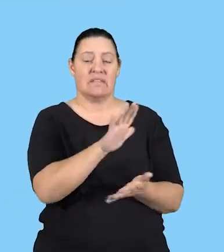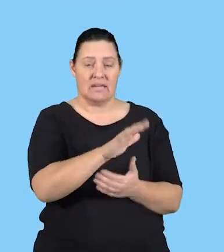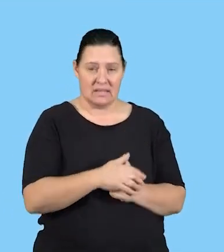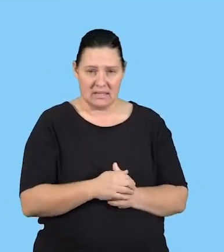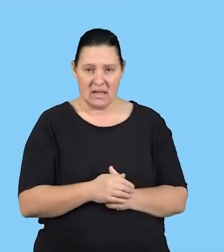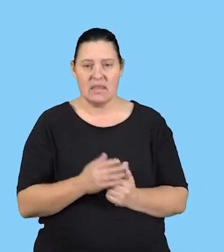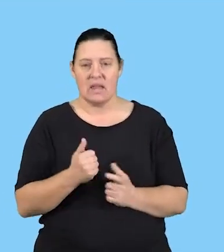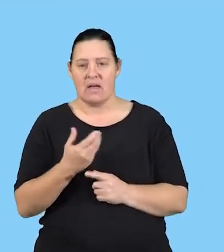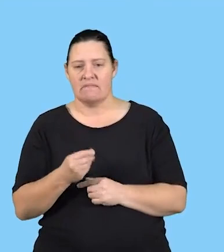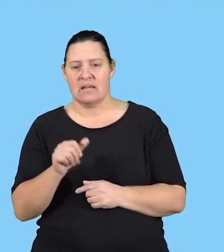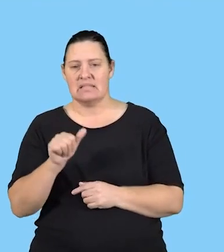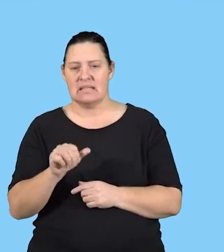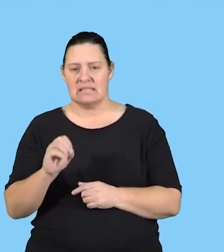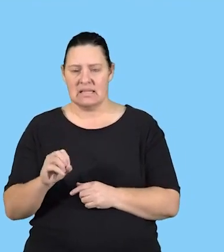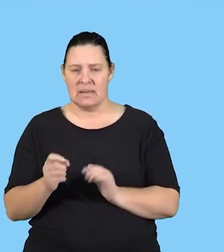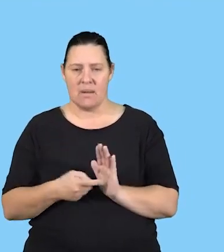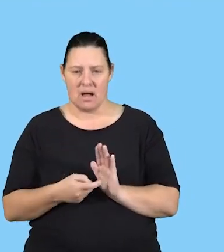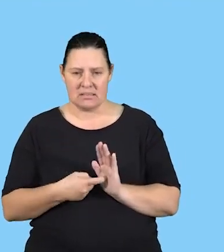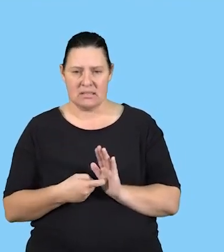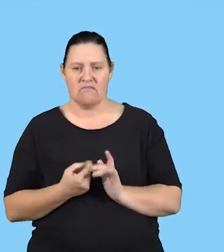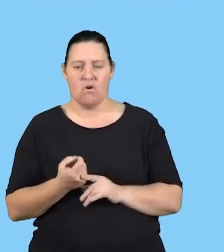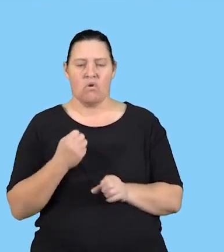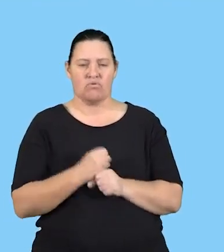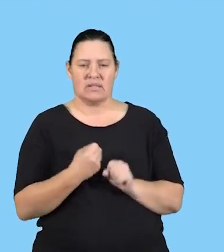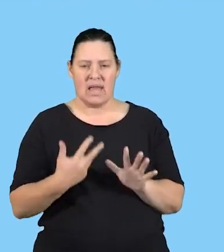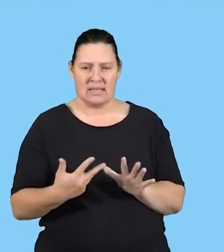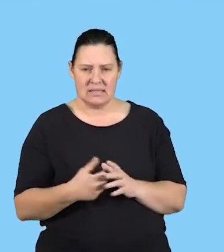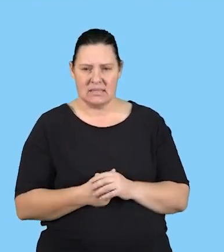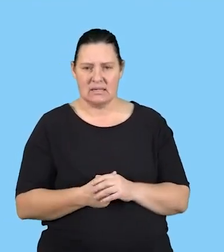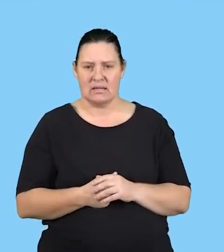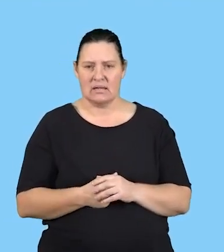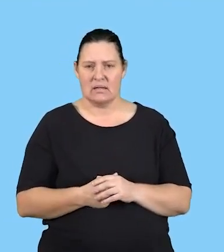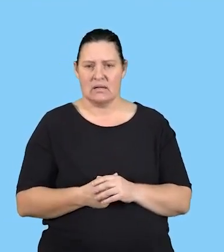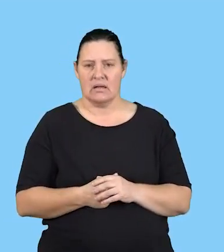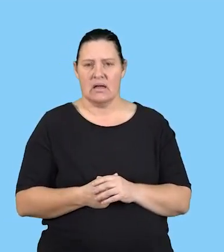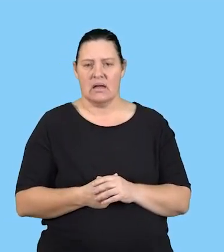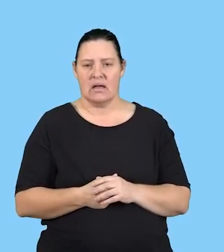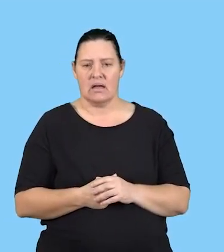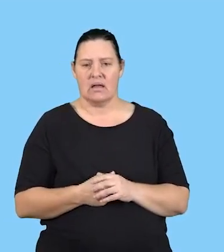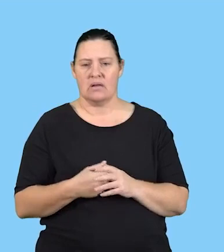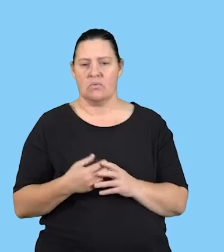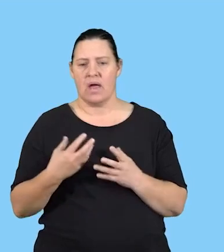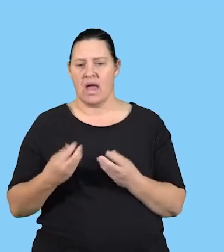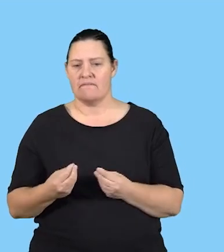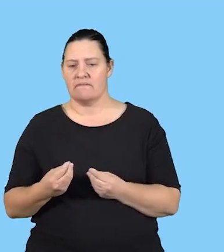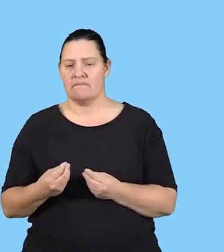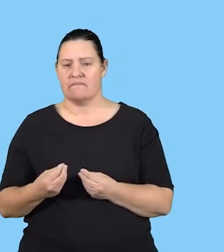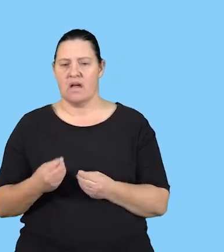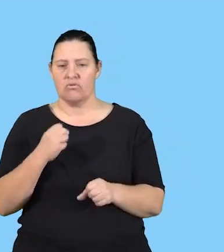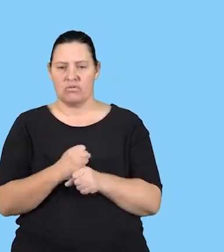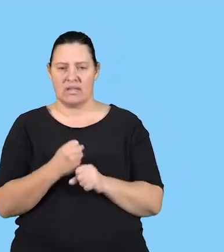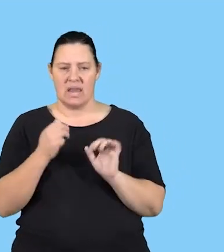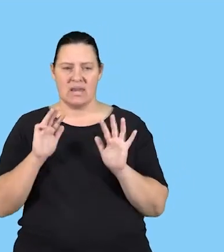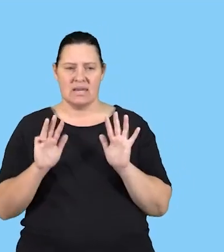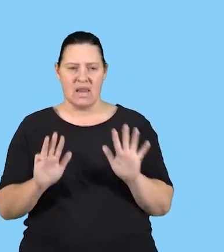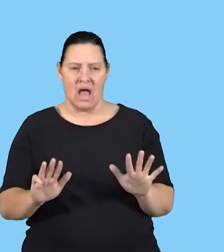60 marks for grade 8, and then we've got 75 marks for grade 9.